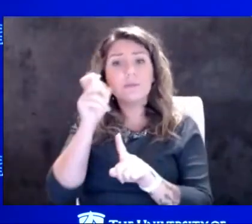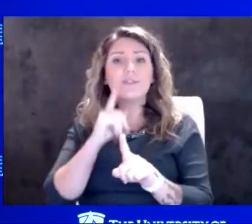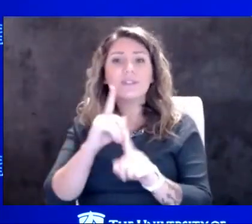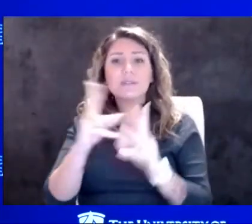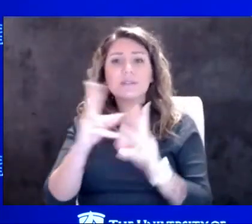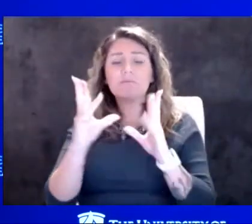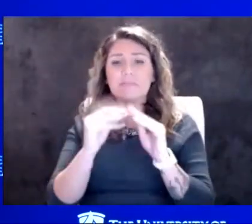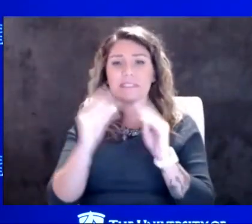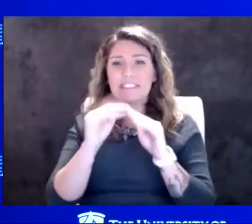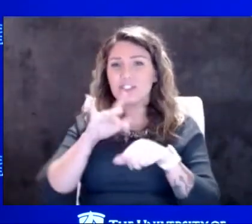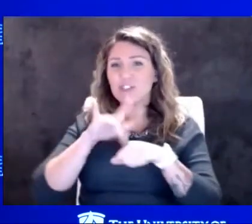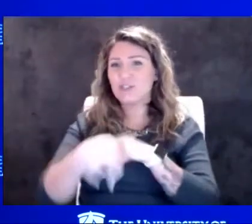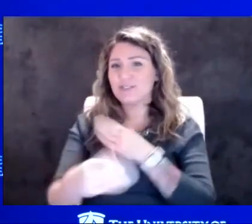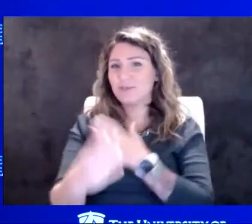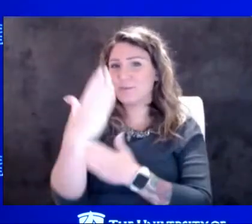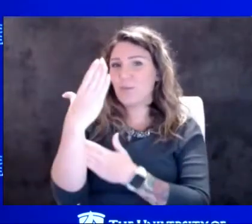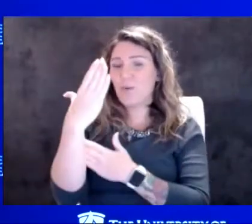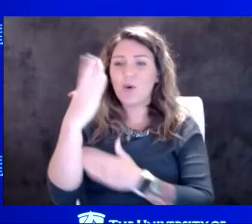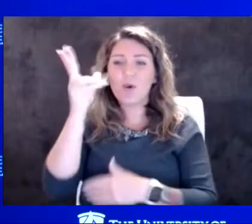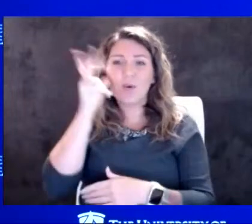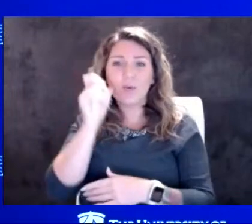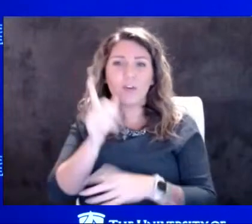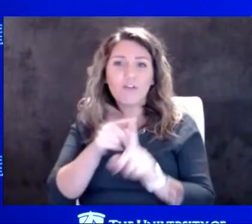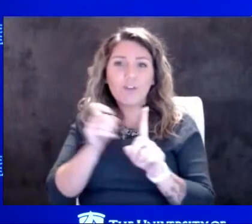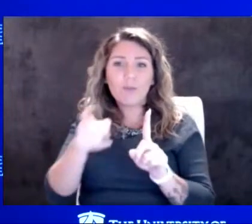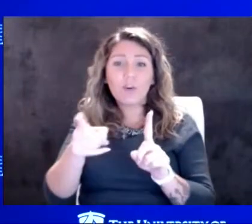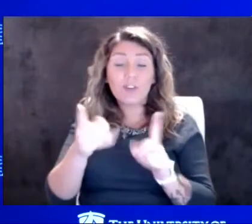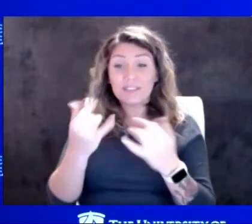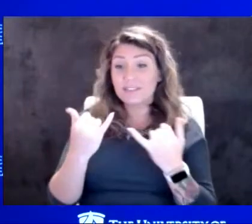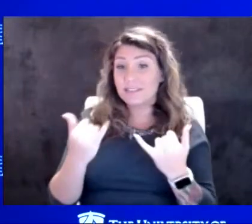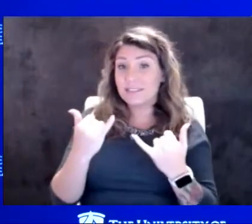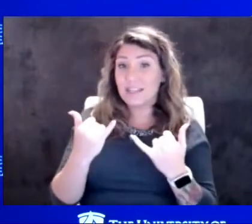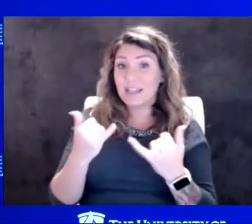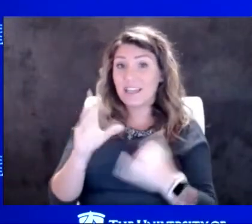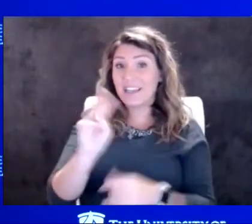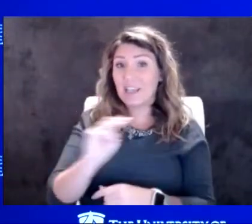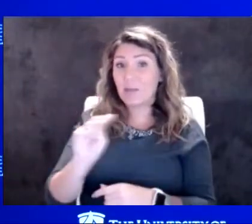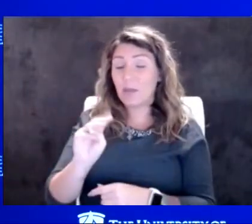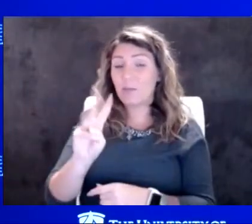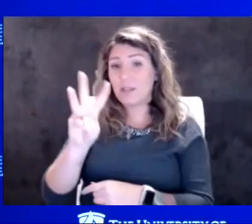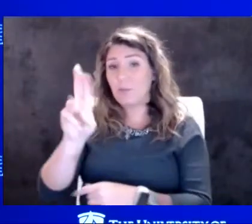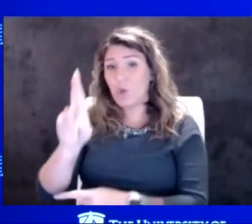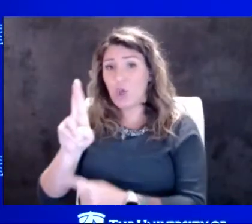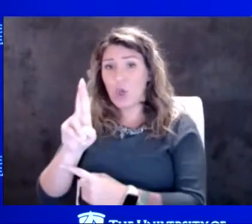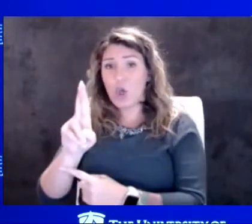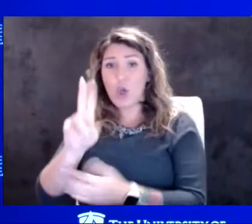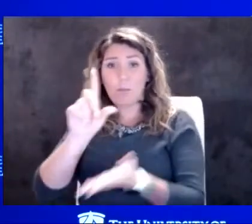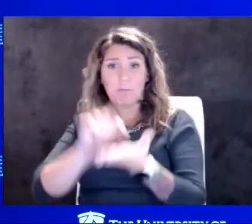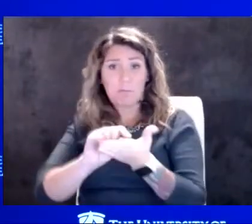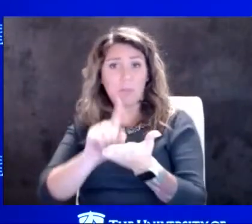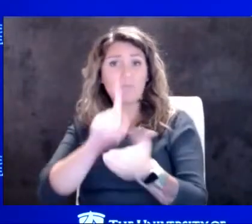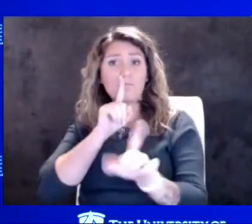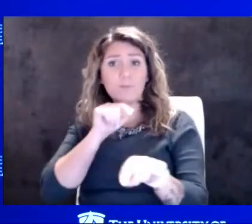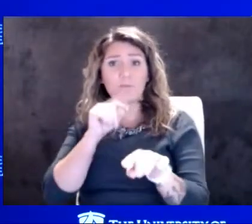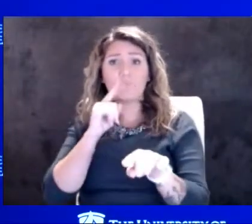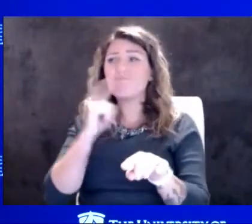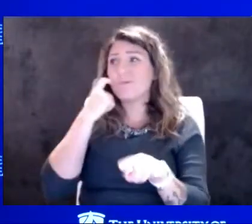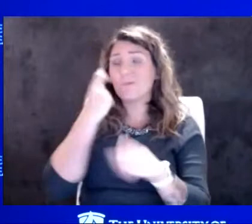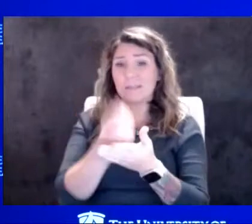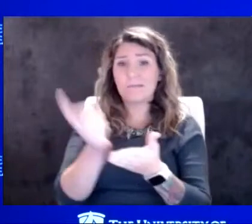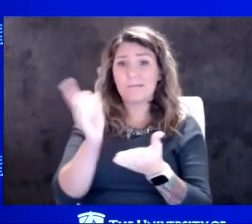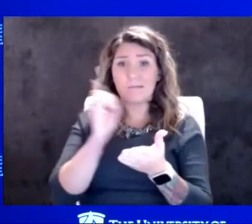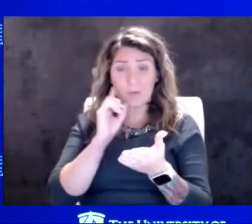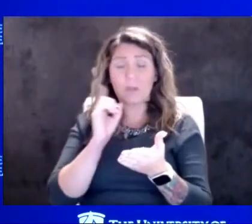today too, as we heard from her today, there is an MMWR published report now, I think just within the past week, that shows